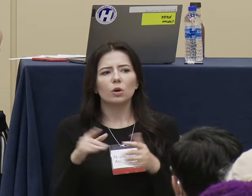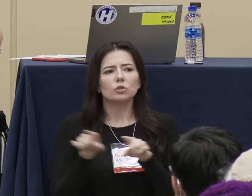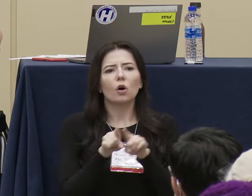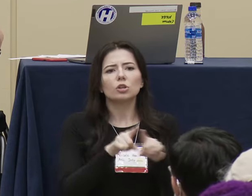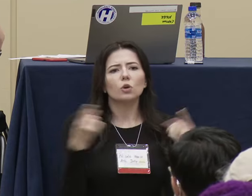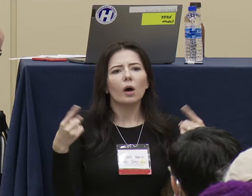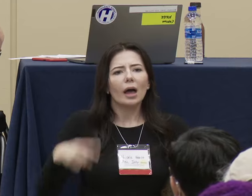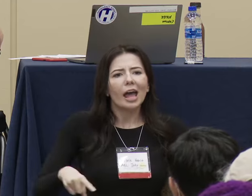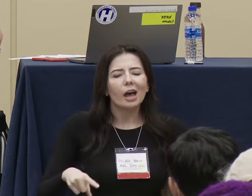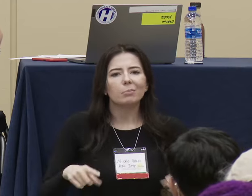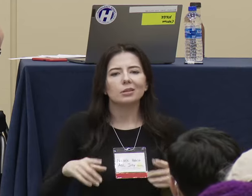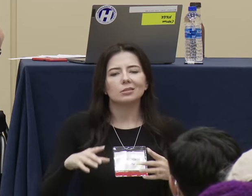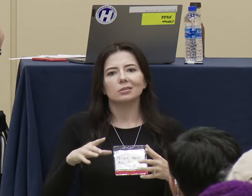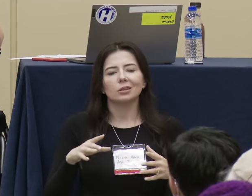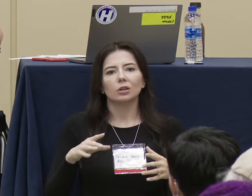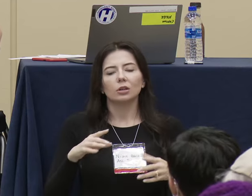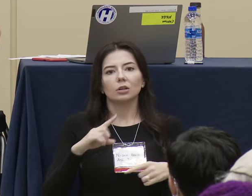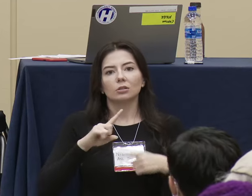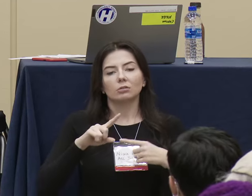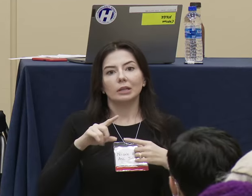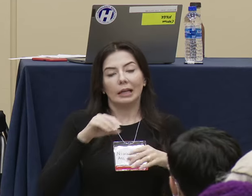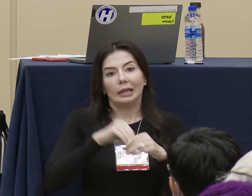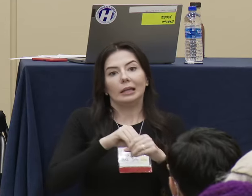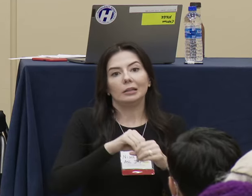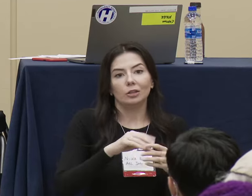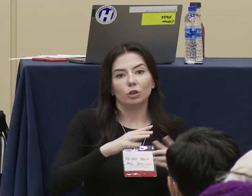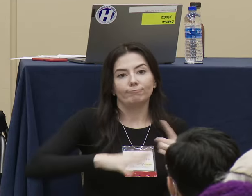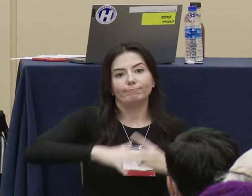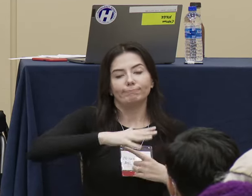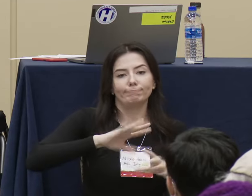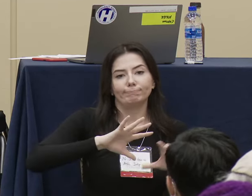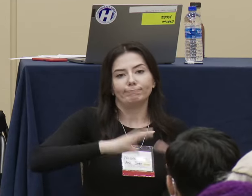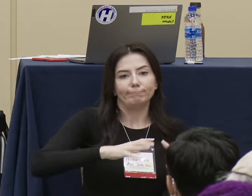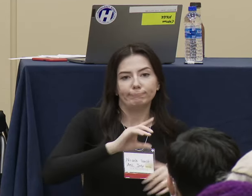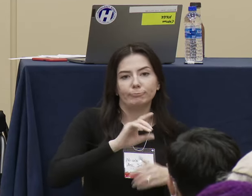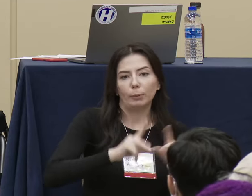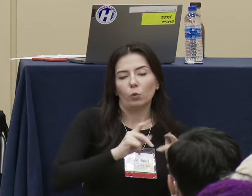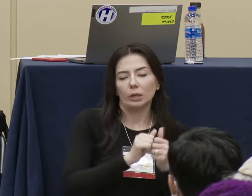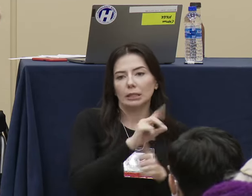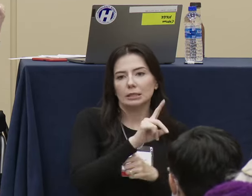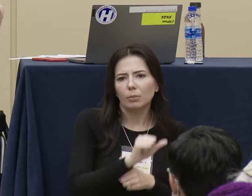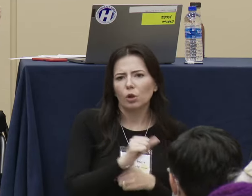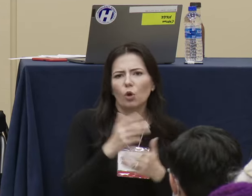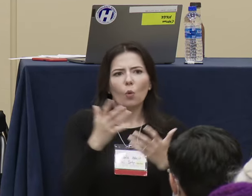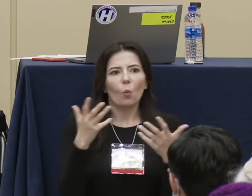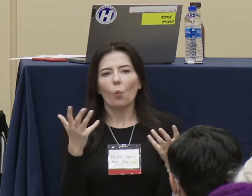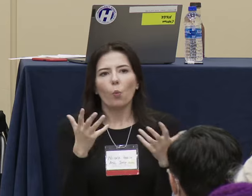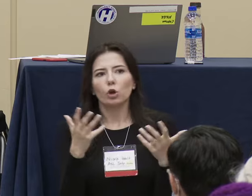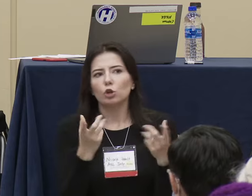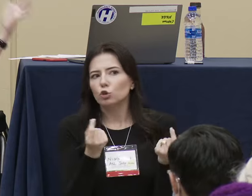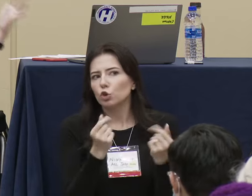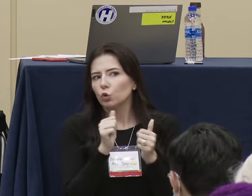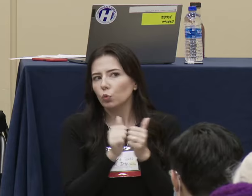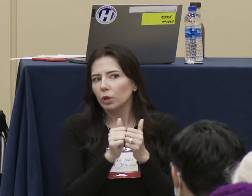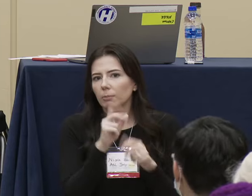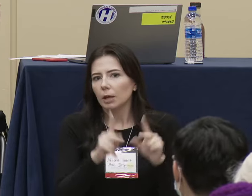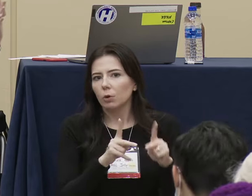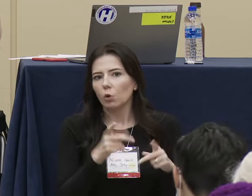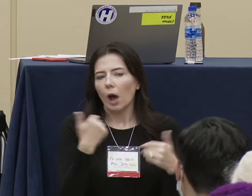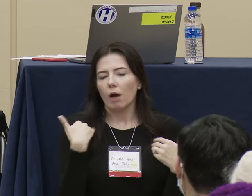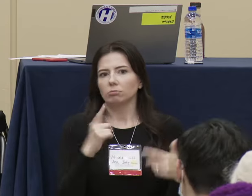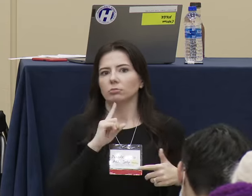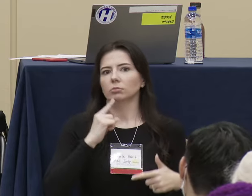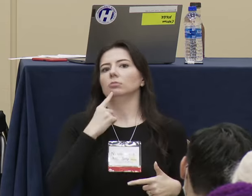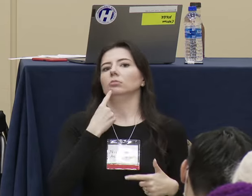realm of disability when people talk about what about the people who with the most significant or profound disabilities. So I see kind of like a mirror